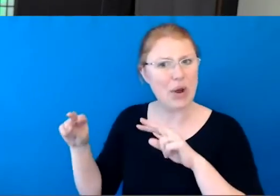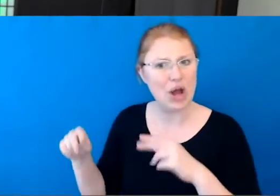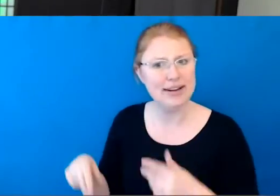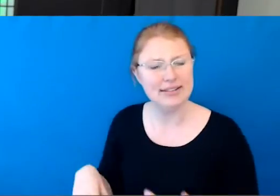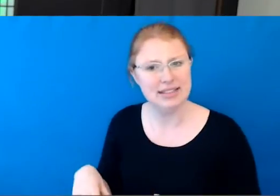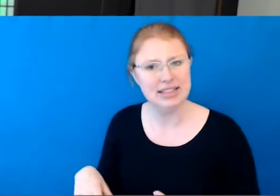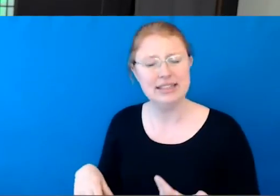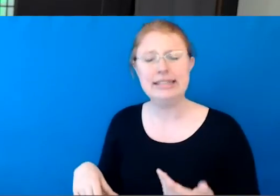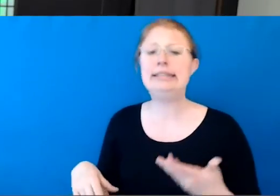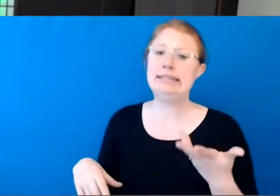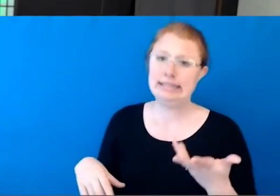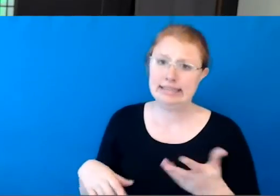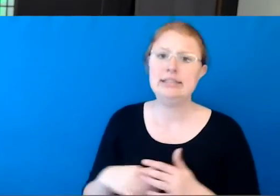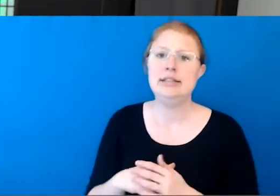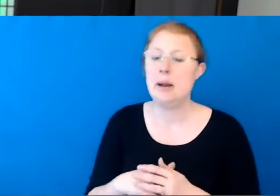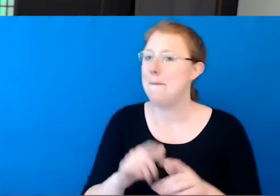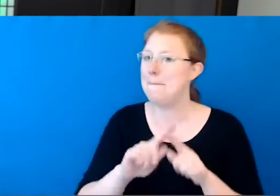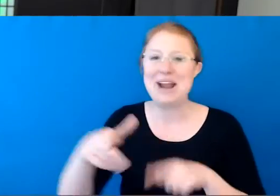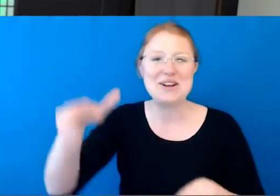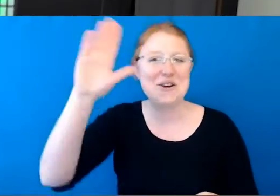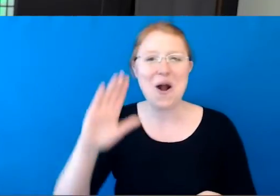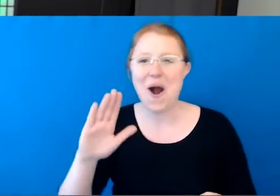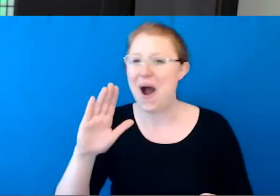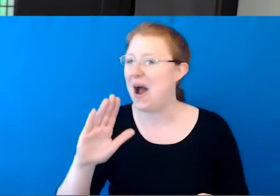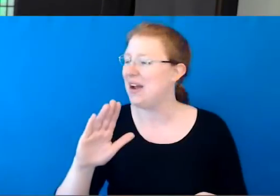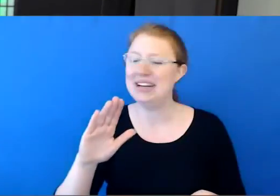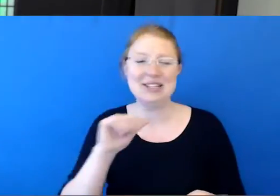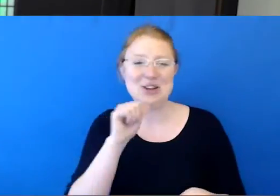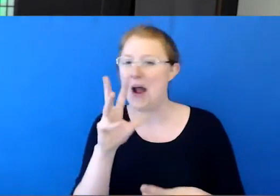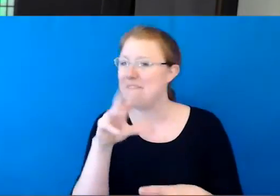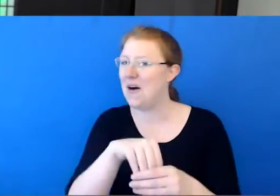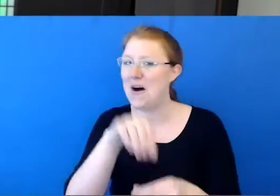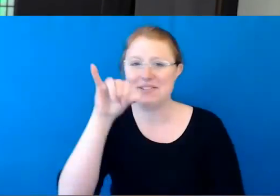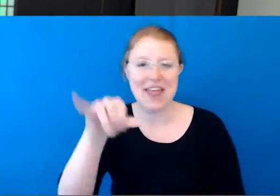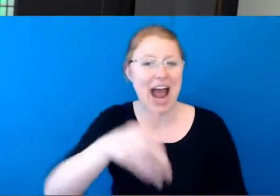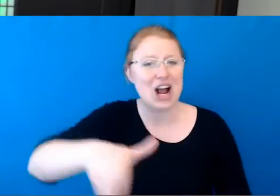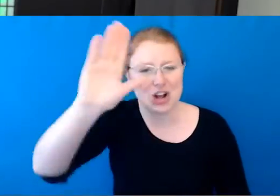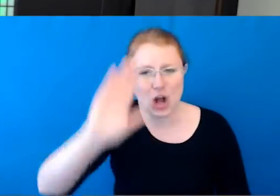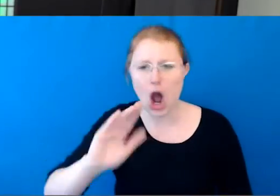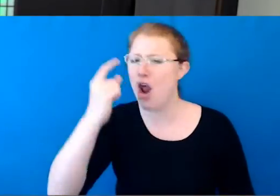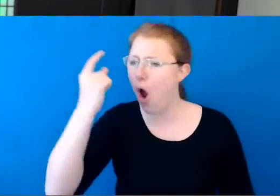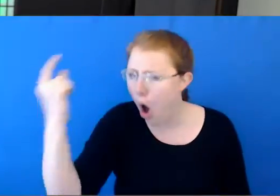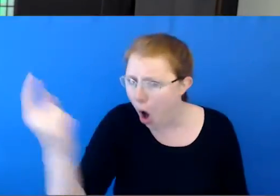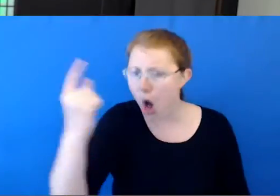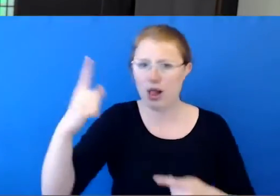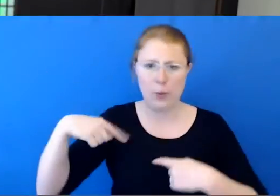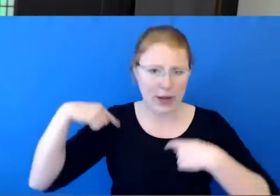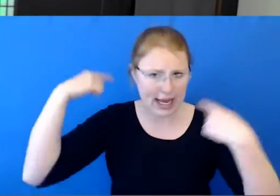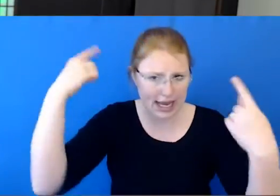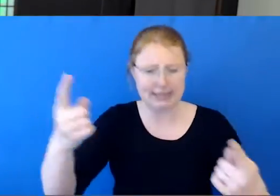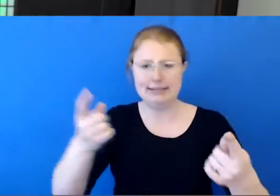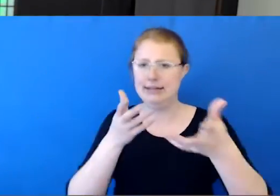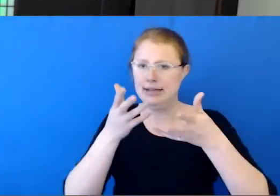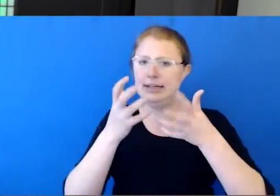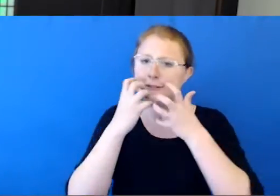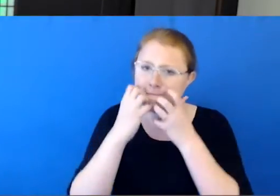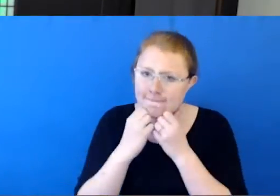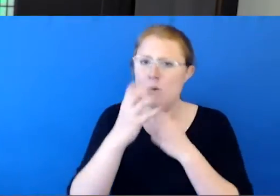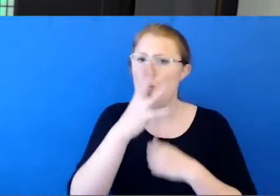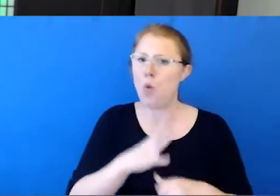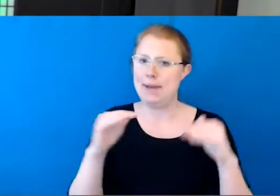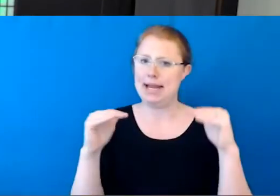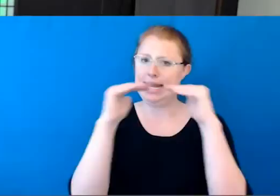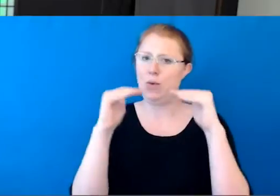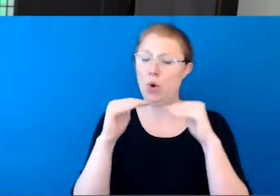not treated as equals. Well, God isn't up for that gig. God has always been a God who has used women in very